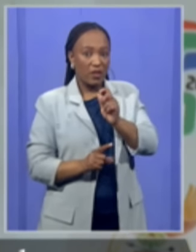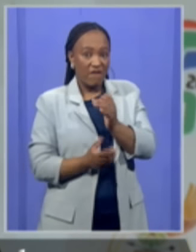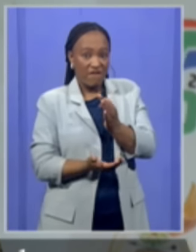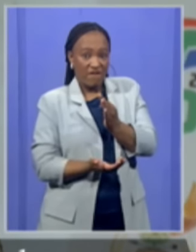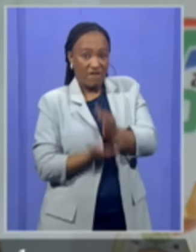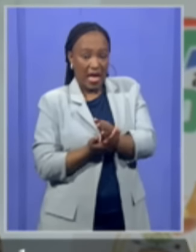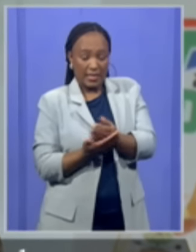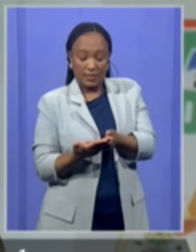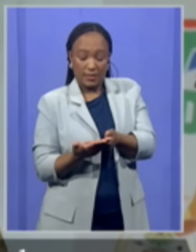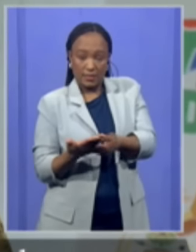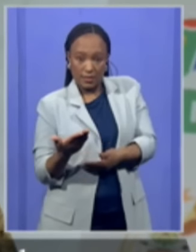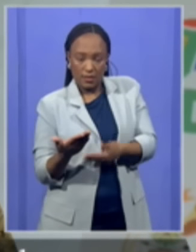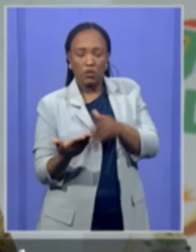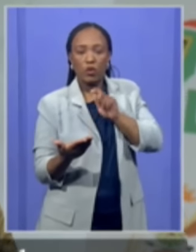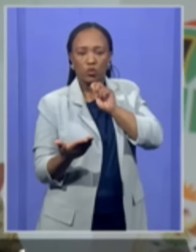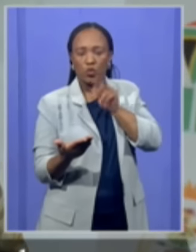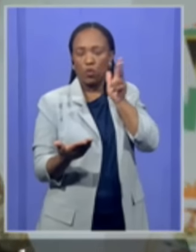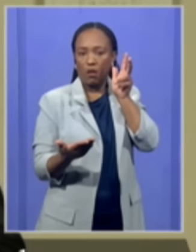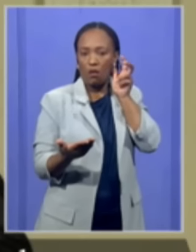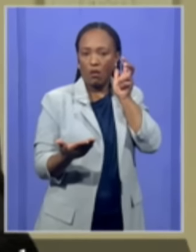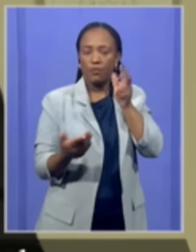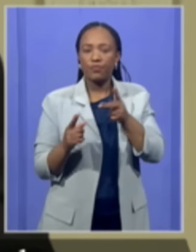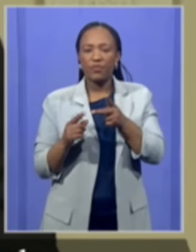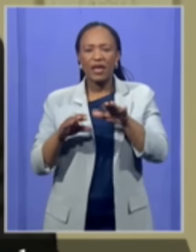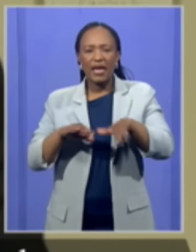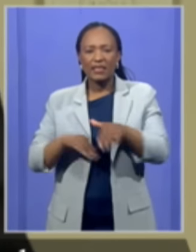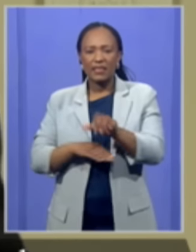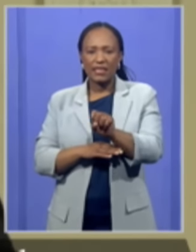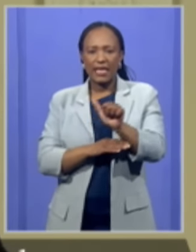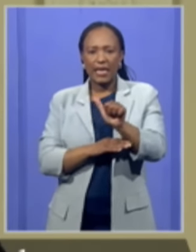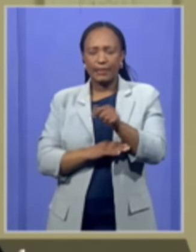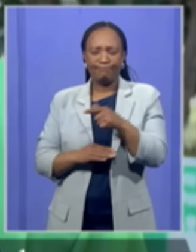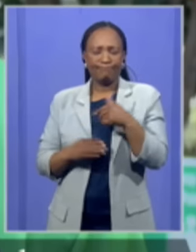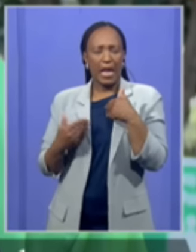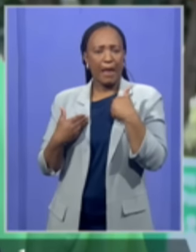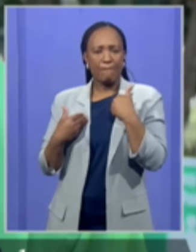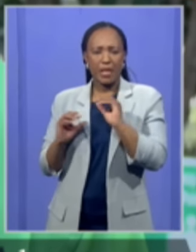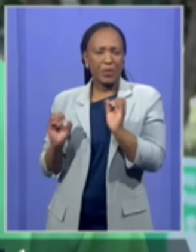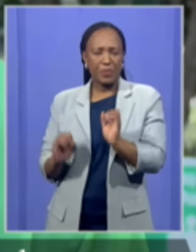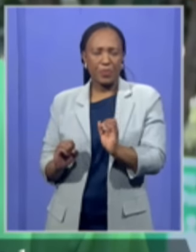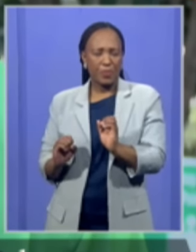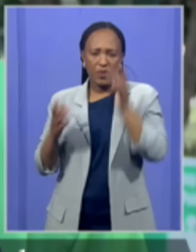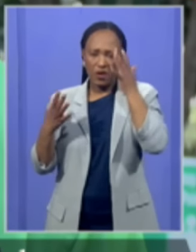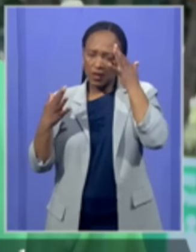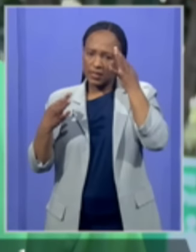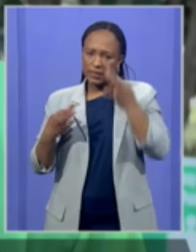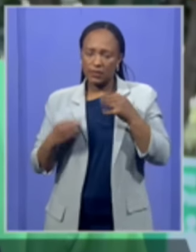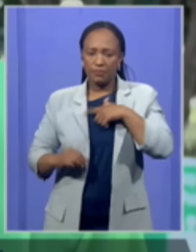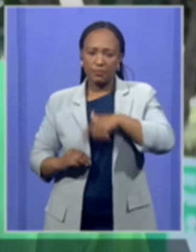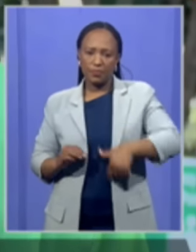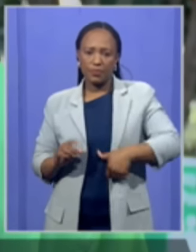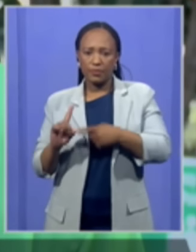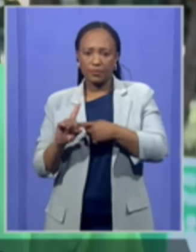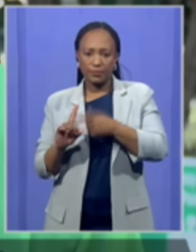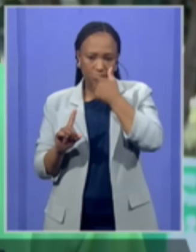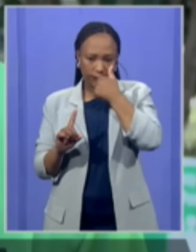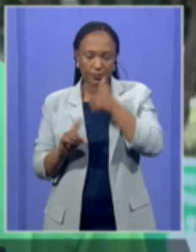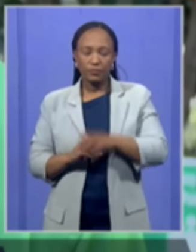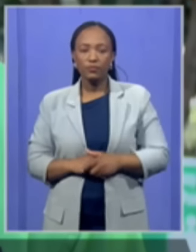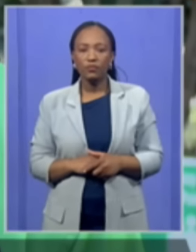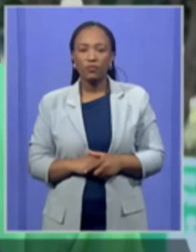Action SA yona e re ha ya khotsofatswa ke qeto ya mopresidente Ramaphosa. Their cases have been opened with